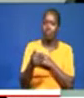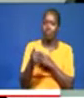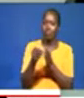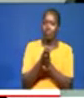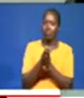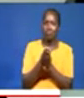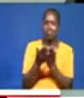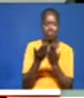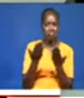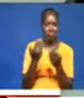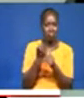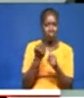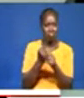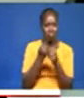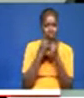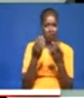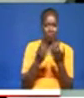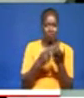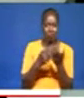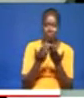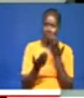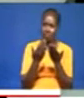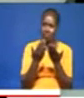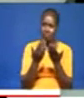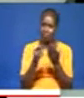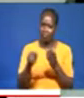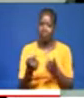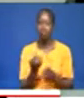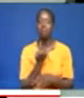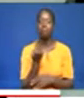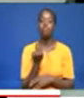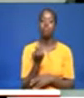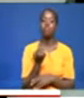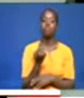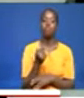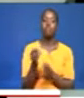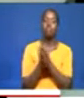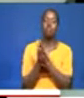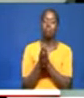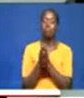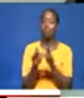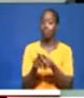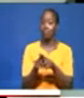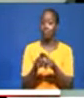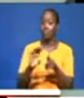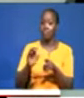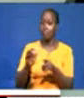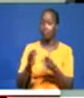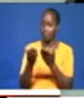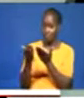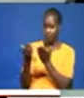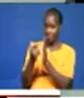faceless workforce whose numbers may be in their thousands. For this and other stories making headlines in the counties, here